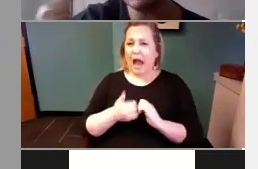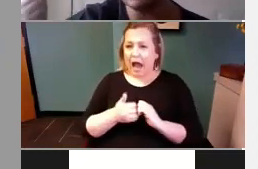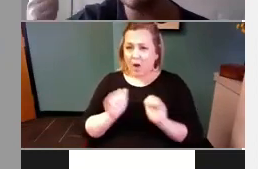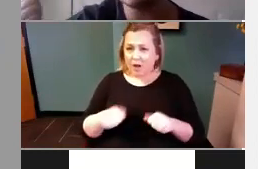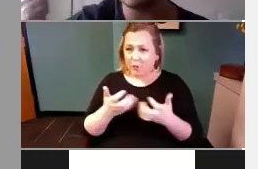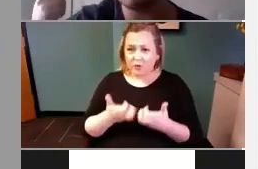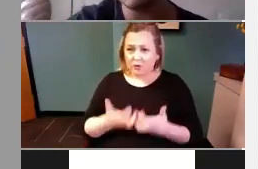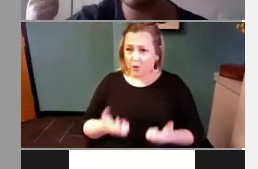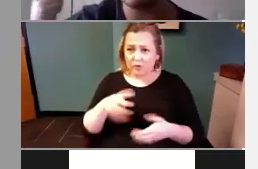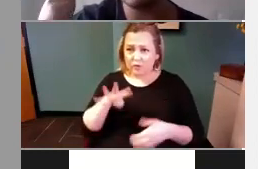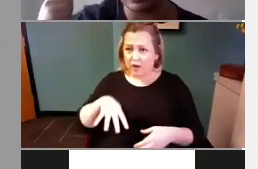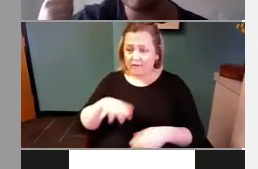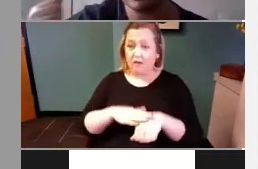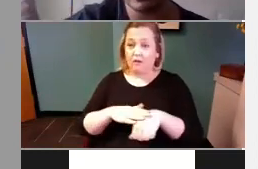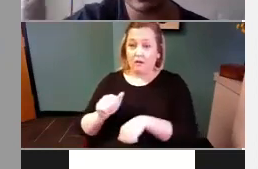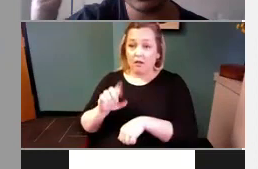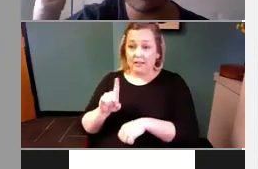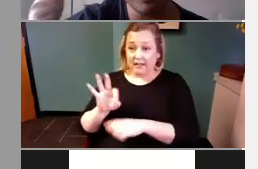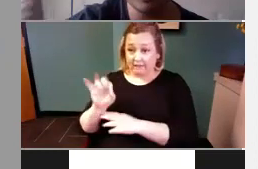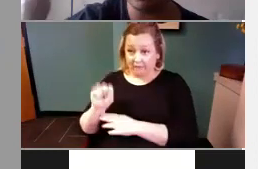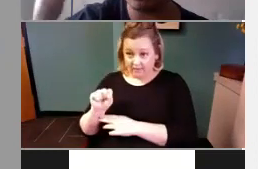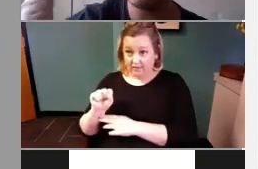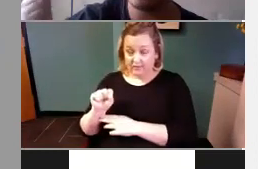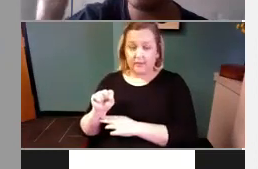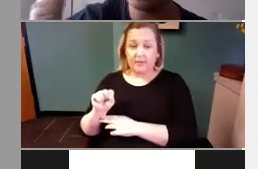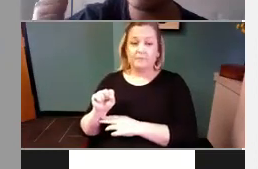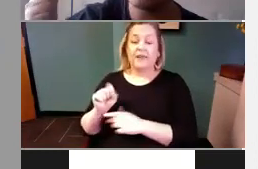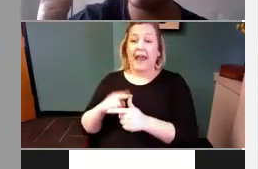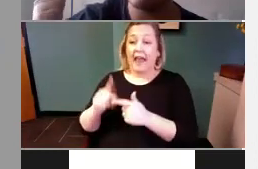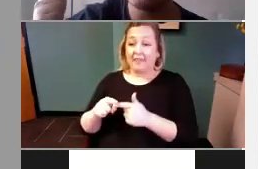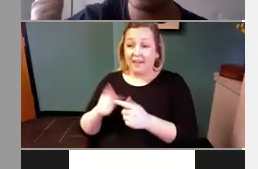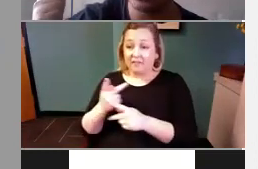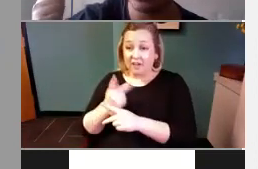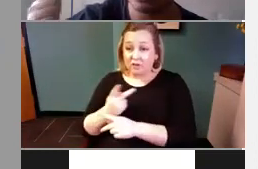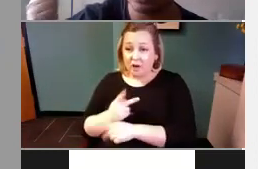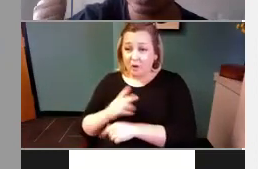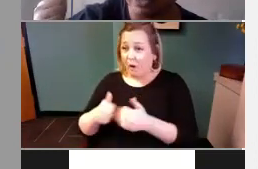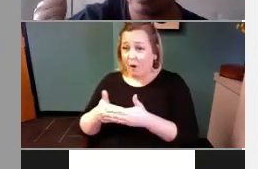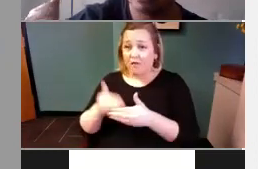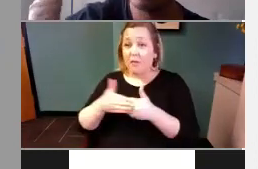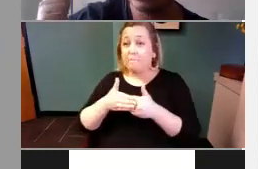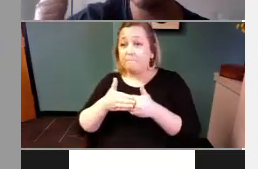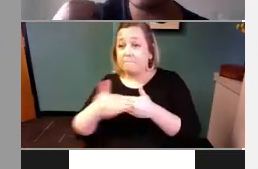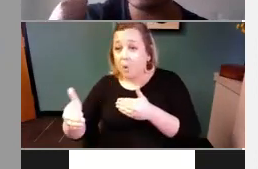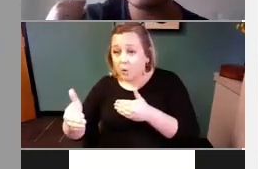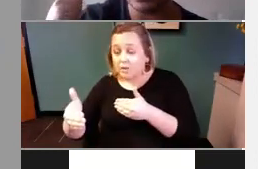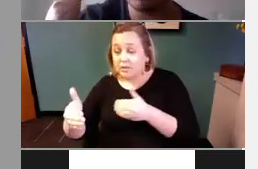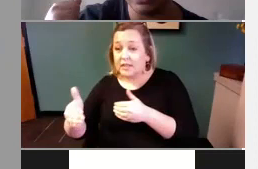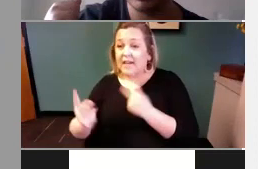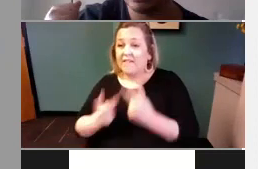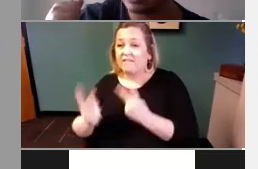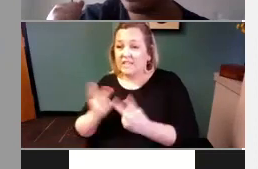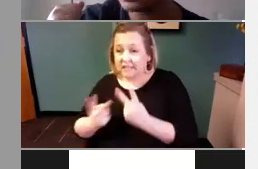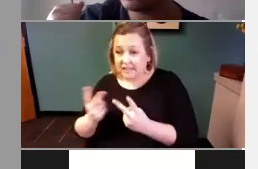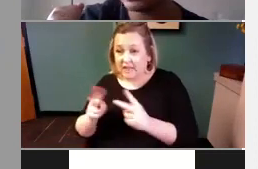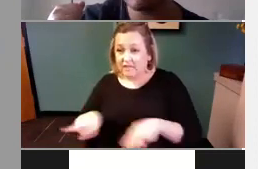can call DFS on a particular graph and compute all the post-visit values for that particular graph. Now, what does that